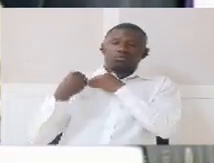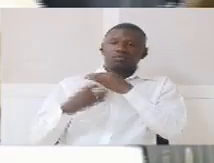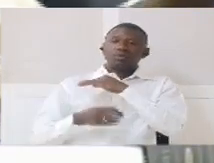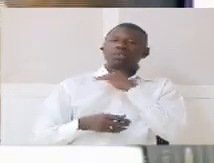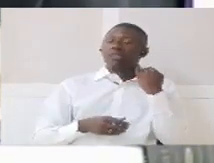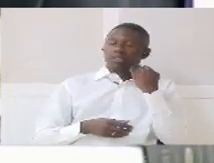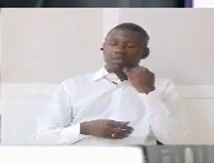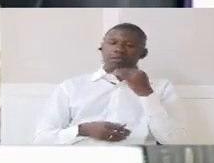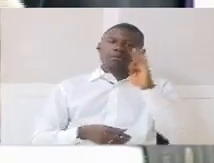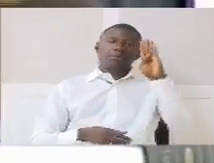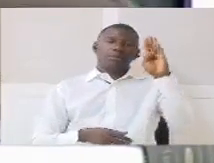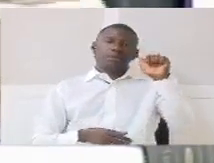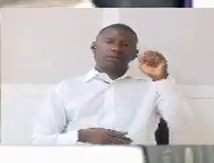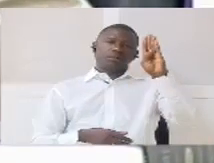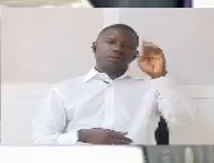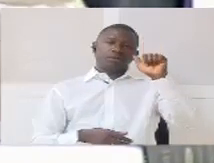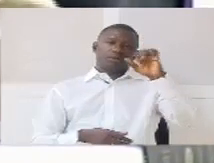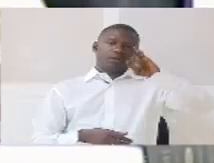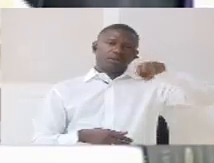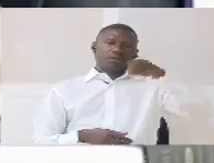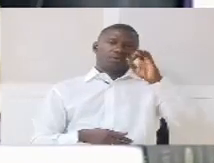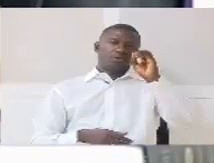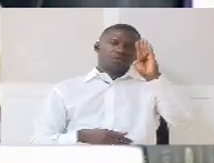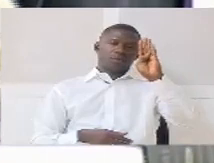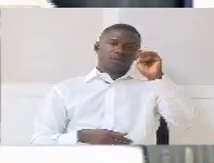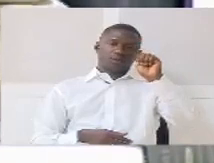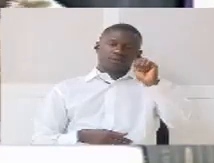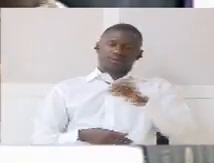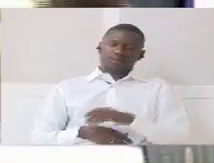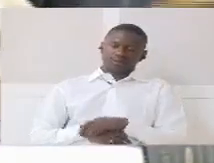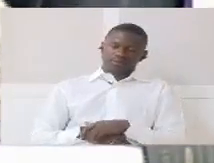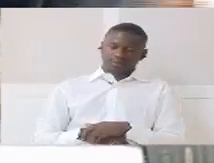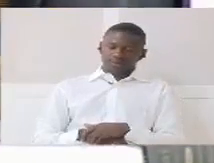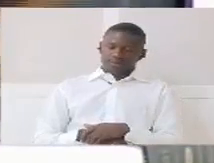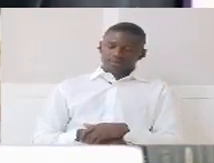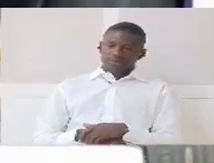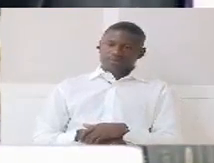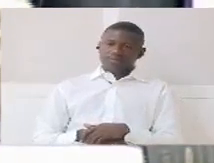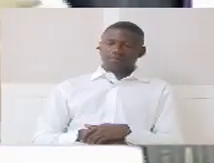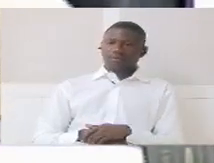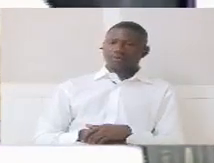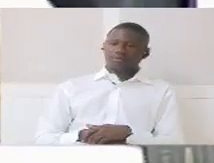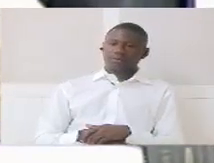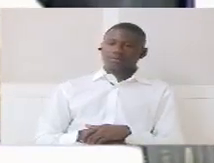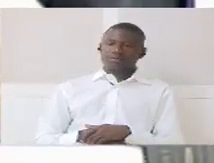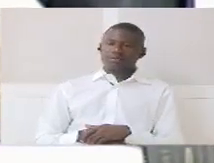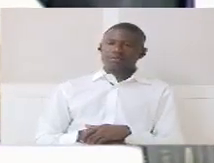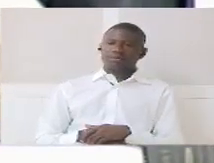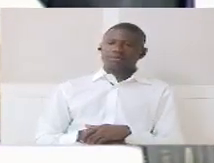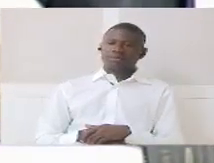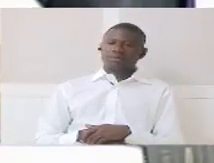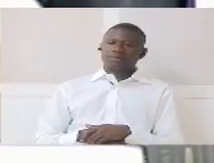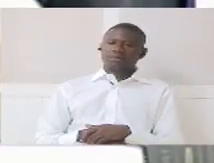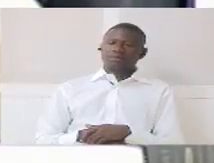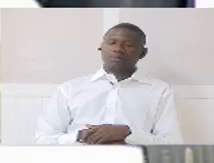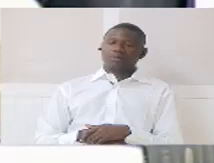that together. Yes, but it was far. Obviously, because maybe Sasa, father Sasa, natural death. But